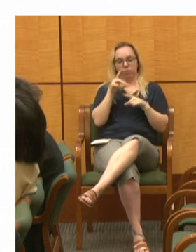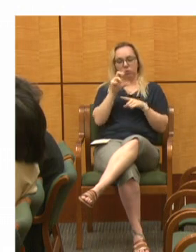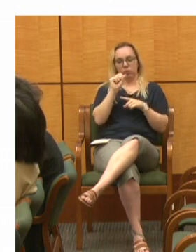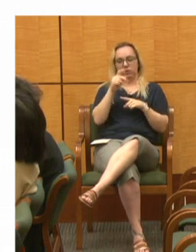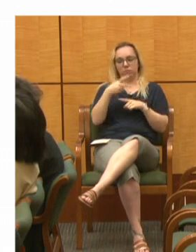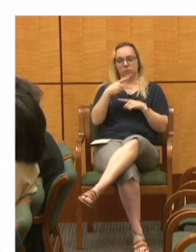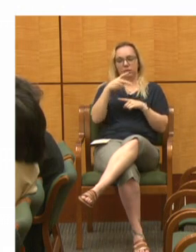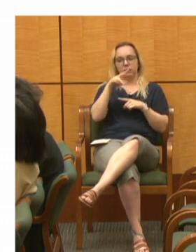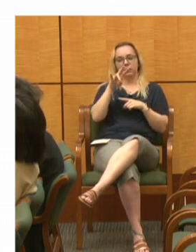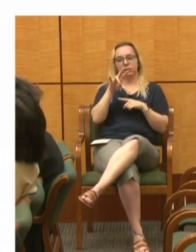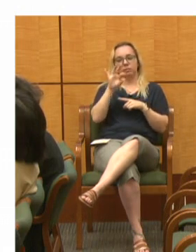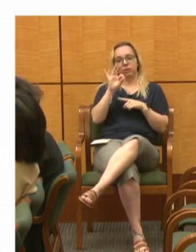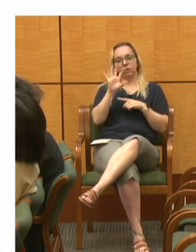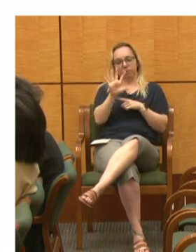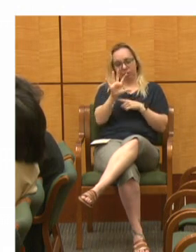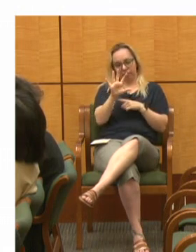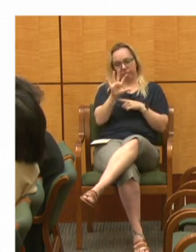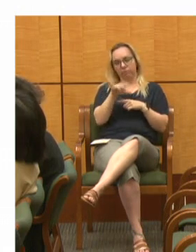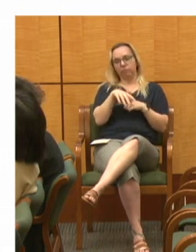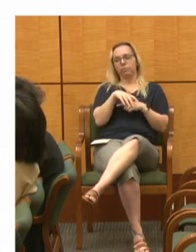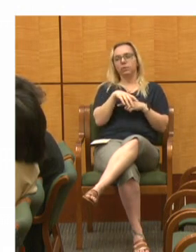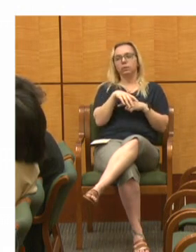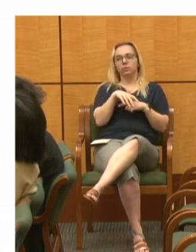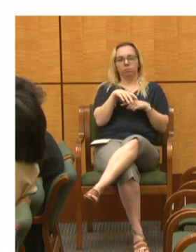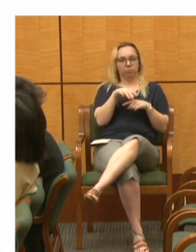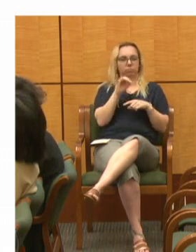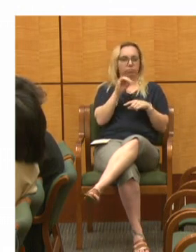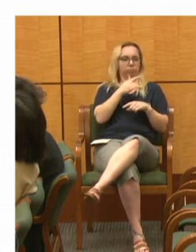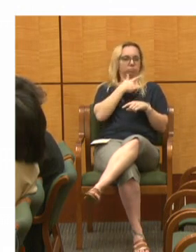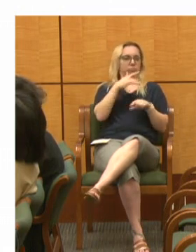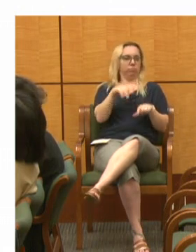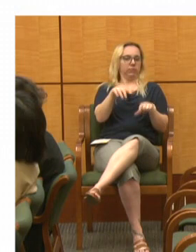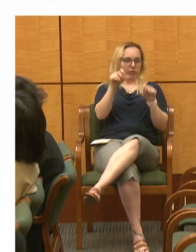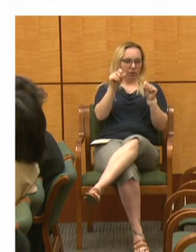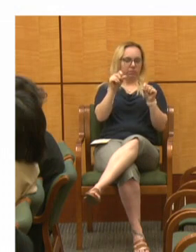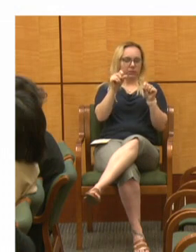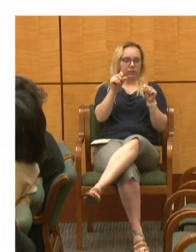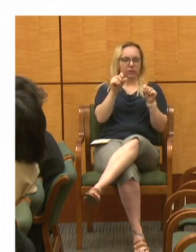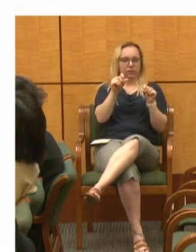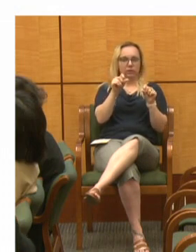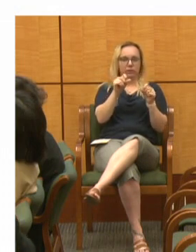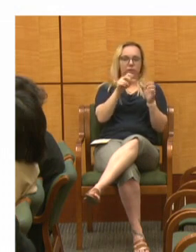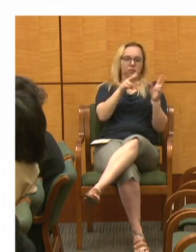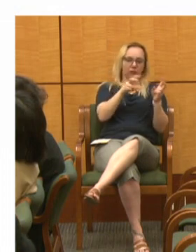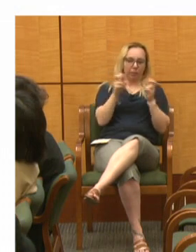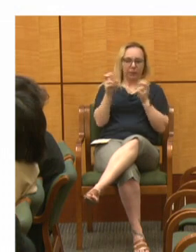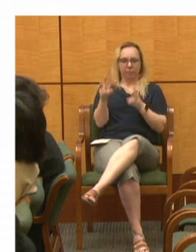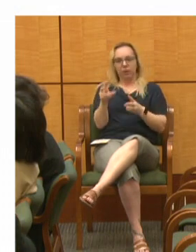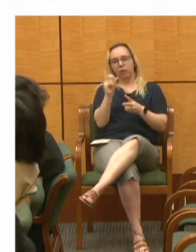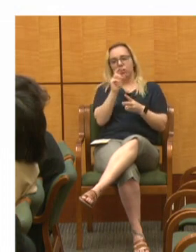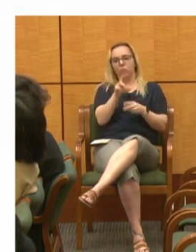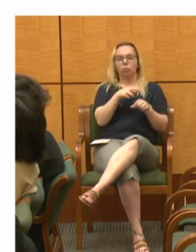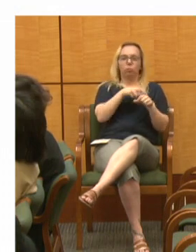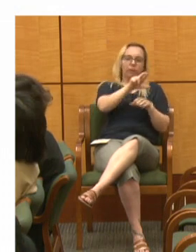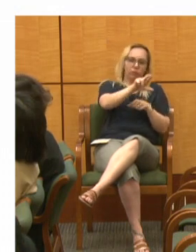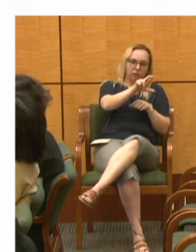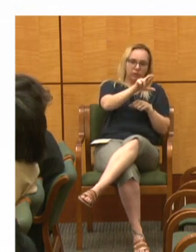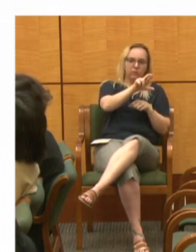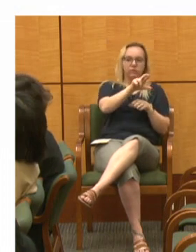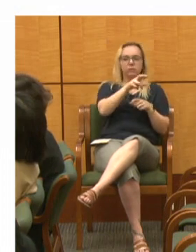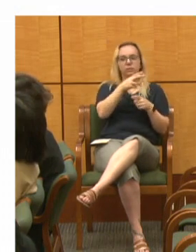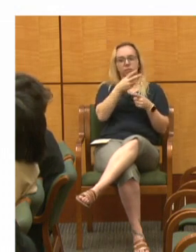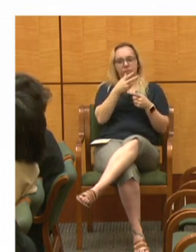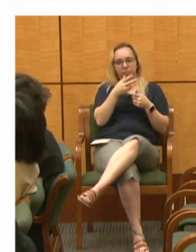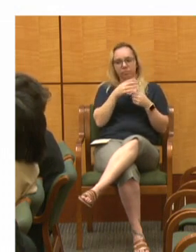795 is commonly, again, either adopted by reference or adopted by copy and paste into various state boards of pharmacy. The